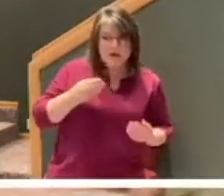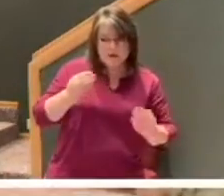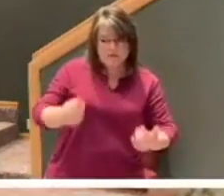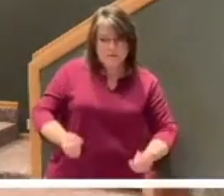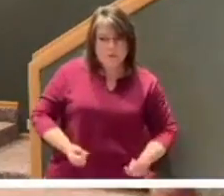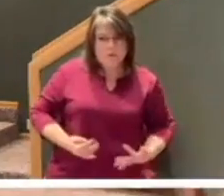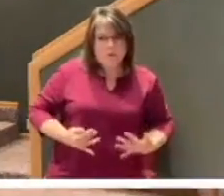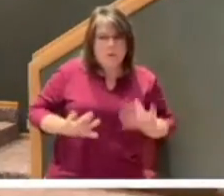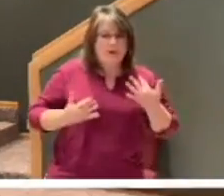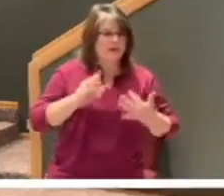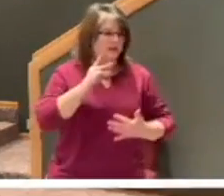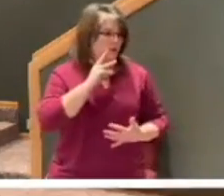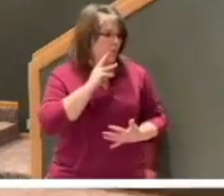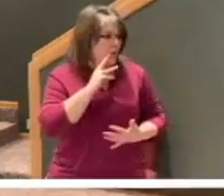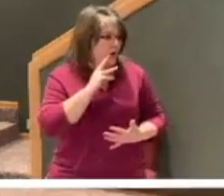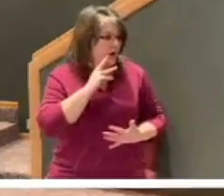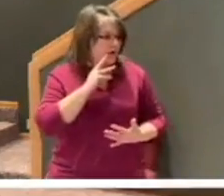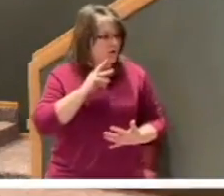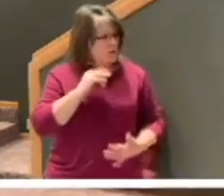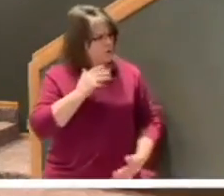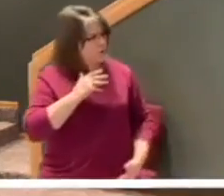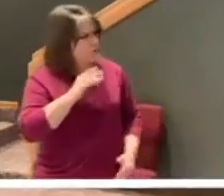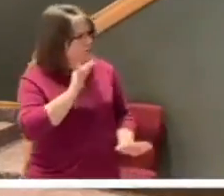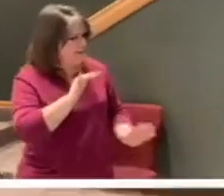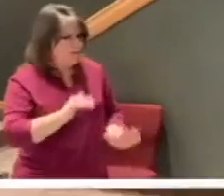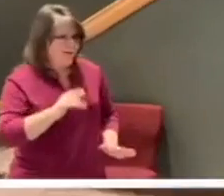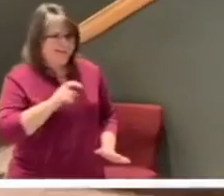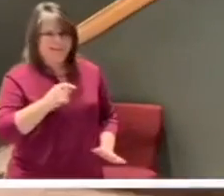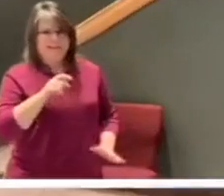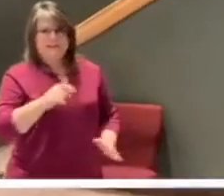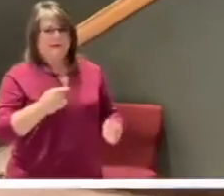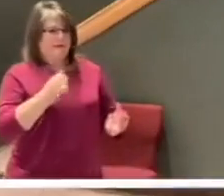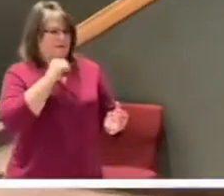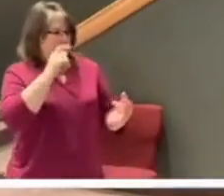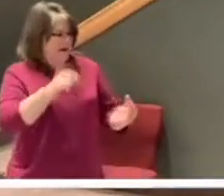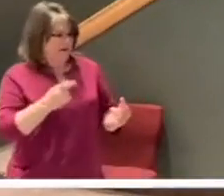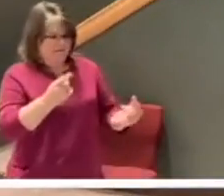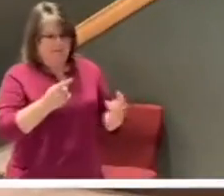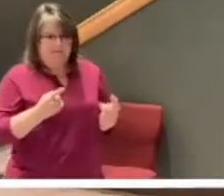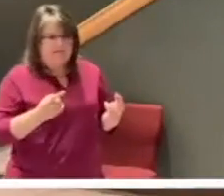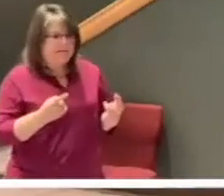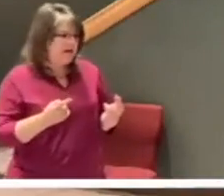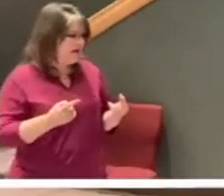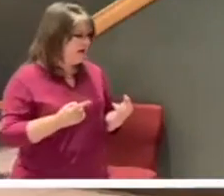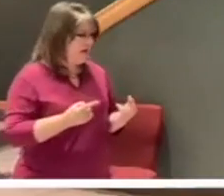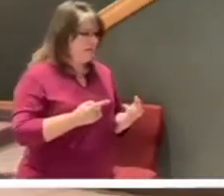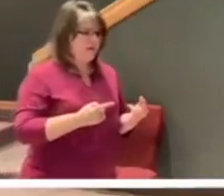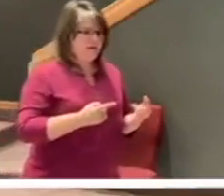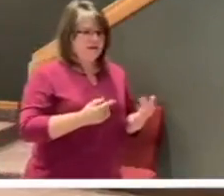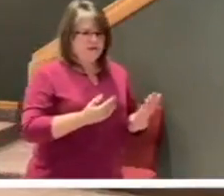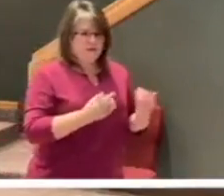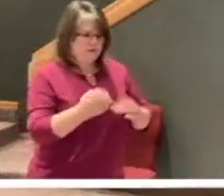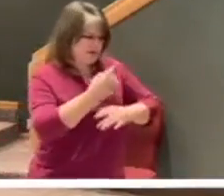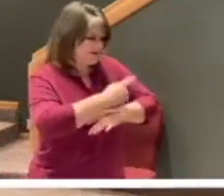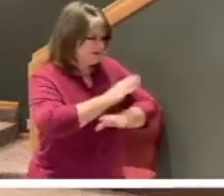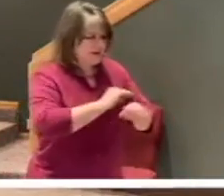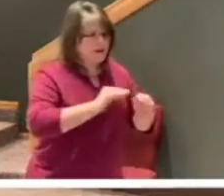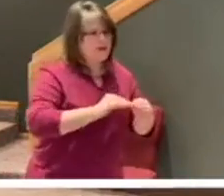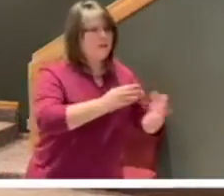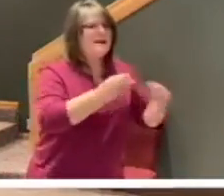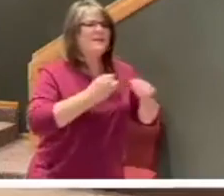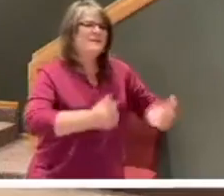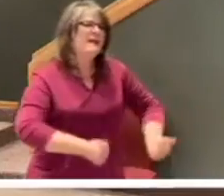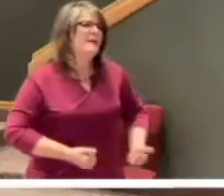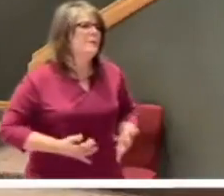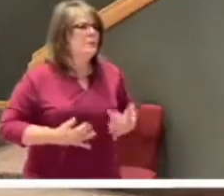living water. He said, oh, that'd be great. I don't have to come out here like this in the daytime anymore. Give me that